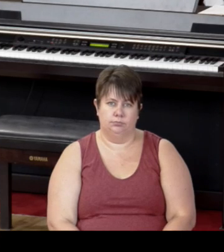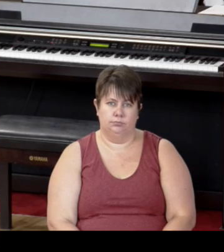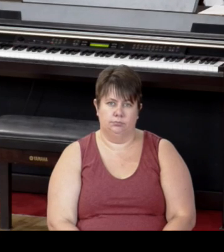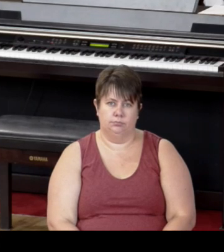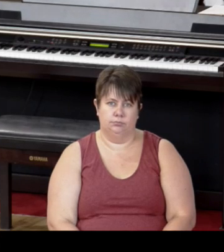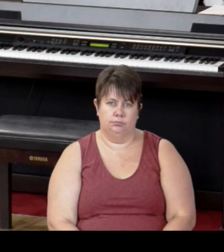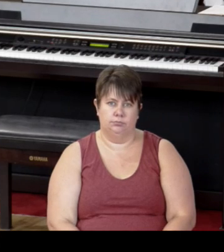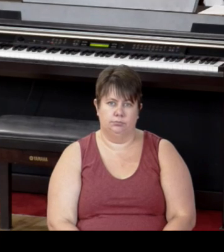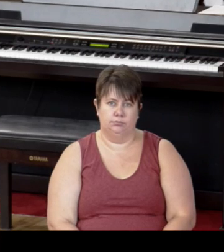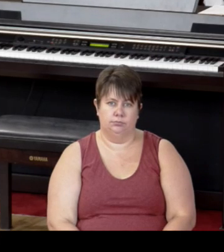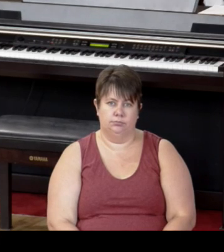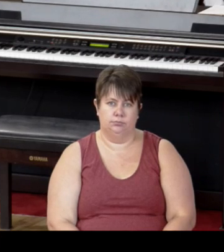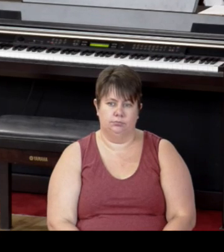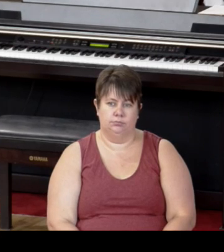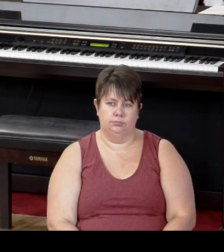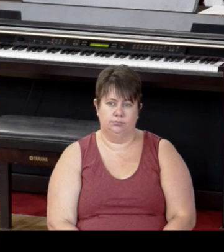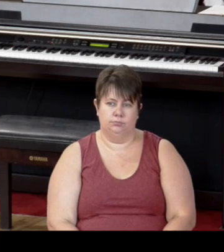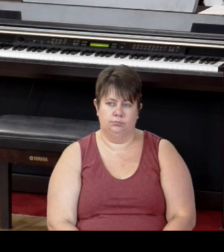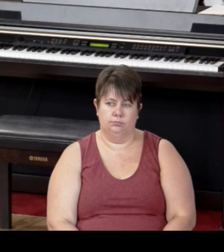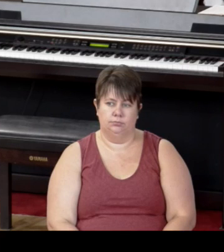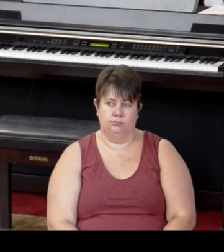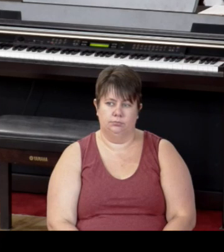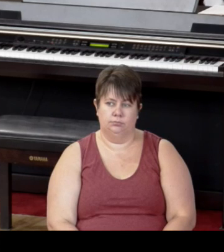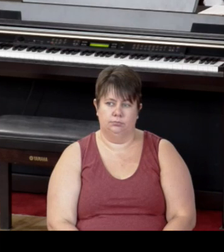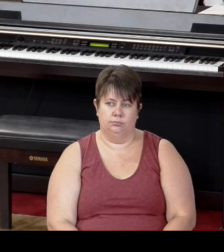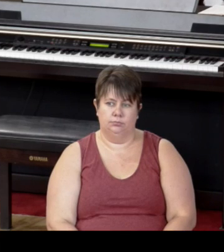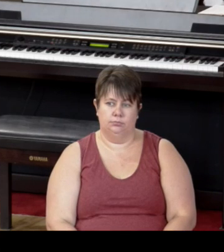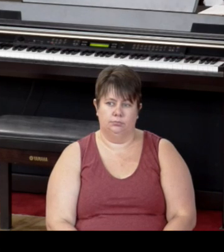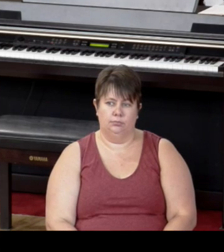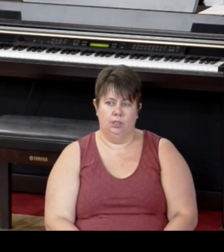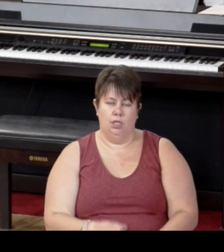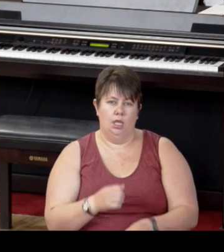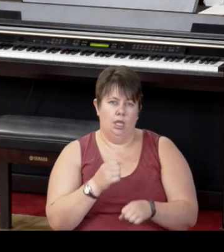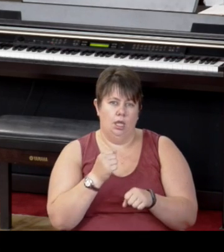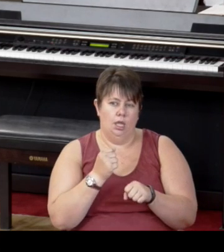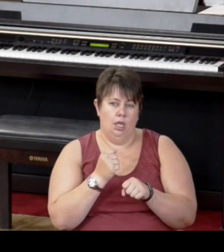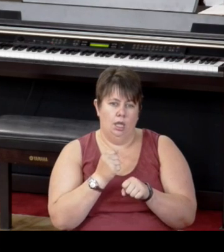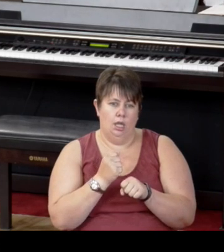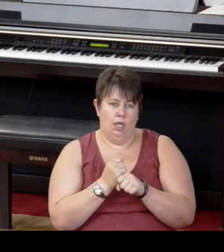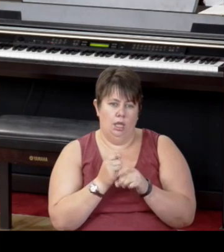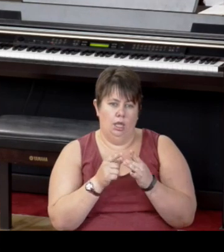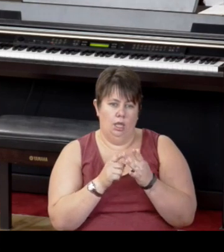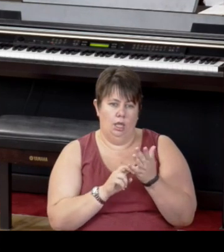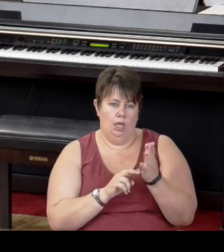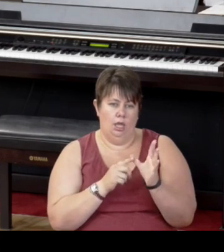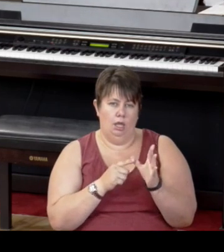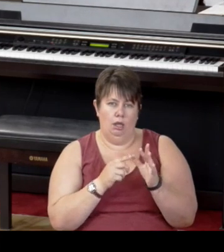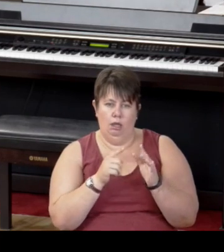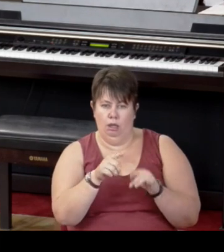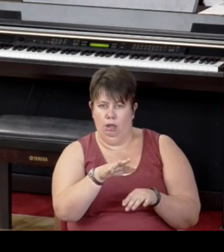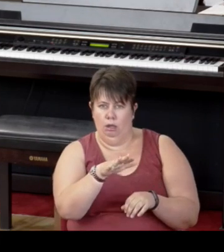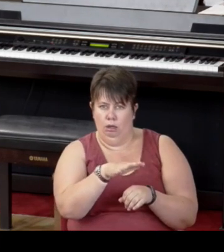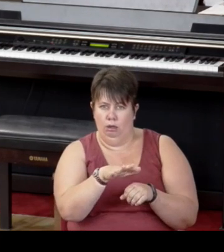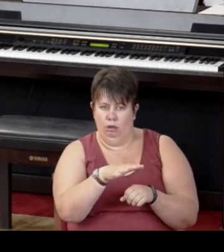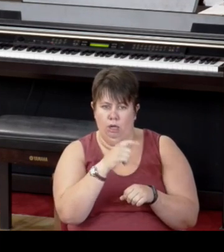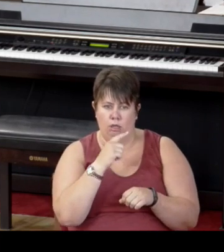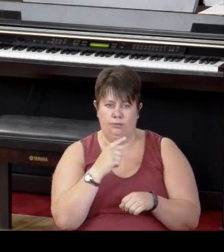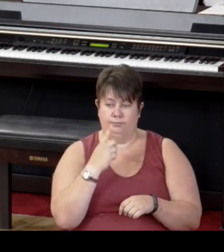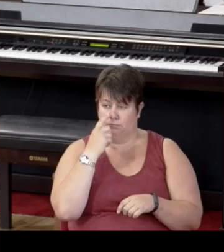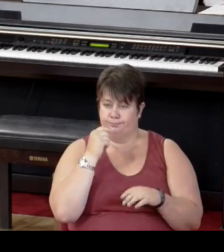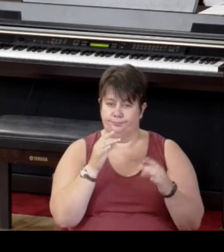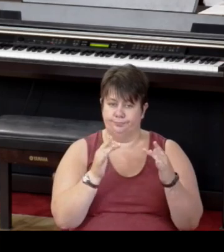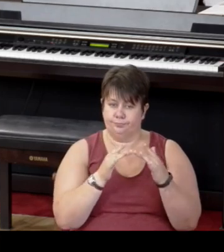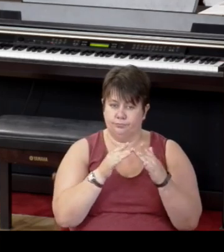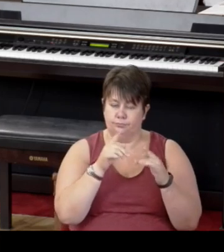provide. Now, I haven't asked her this, so do bear with me, but Jean, are you still involved in Reach Out? And would it be okay for folks to speak to you about